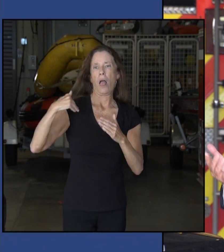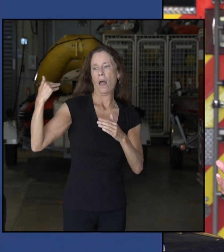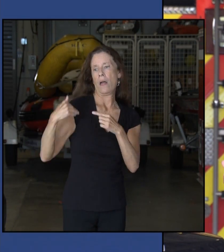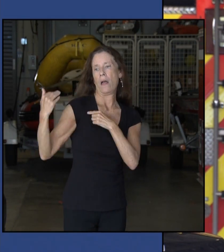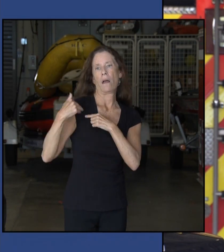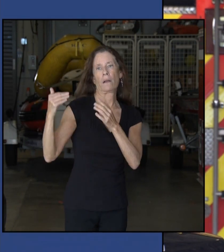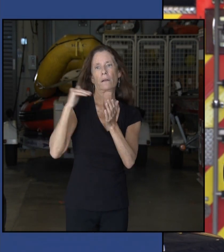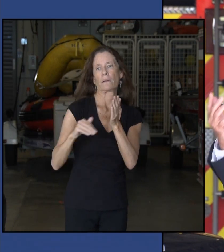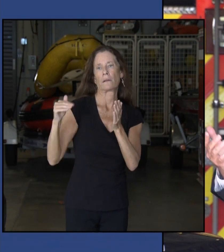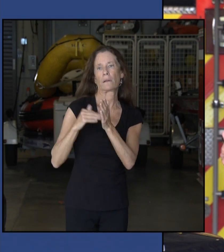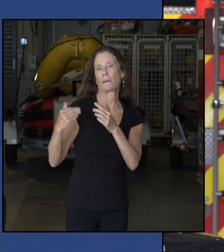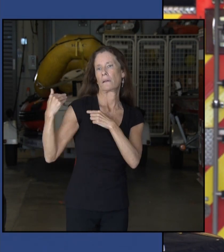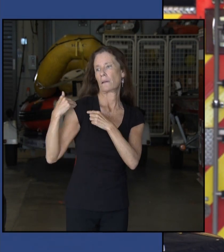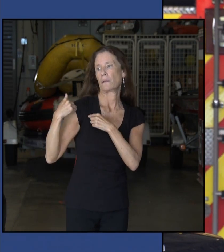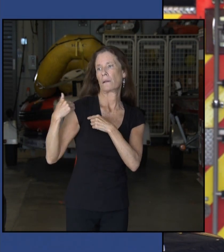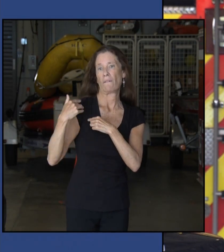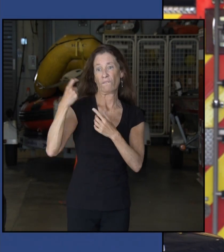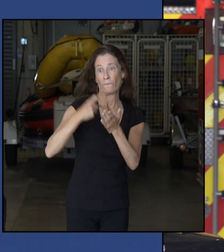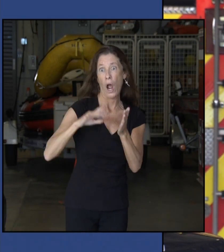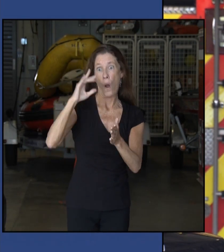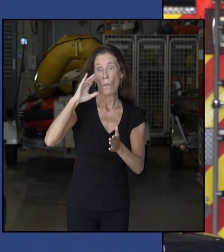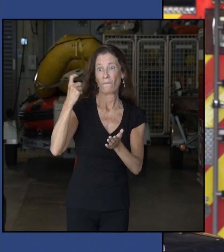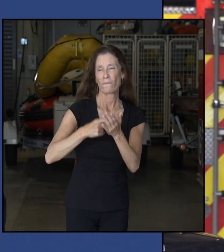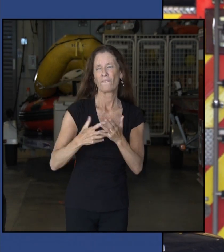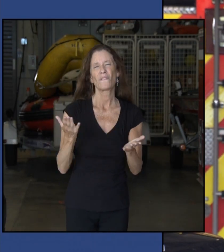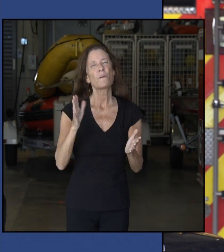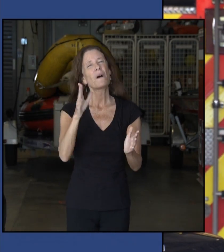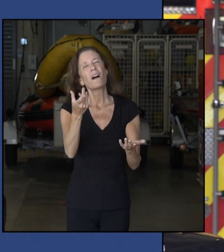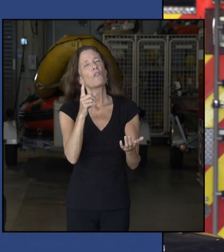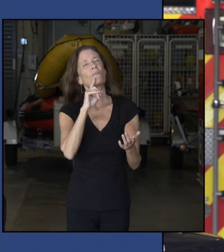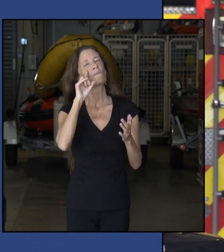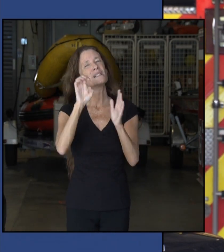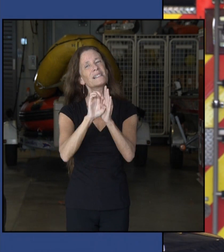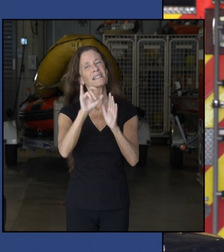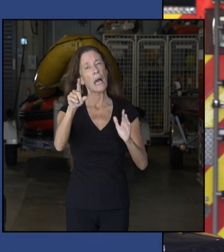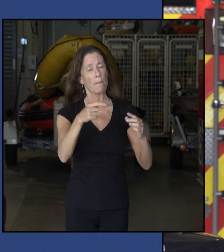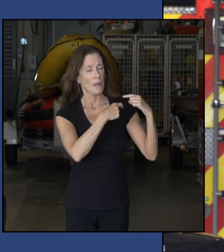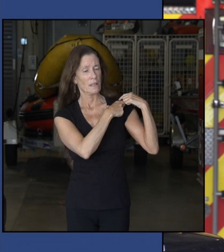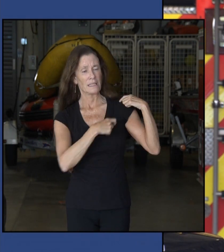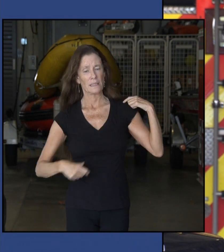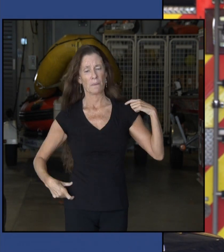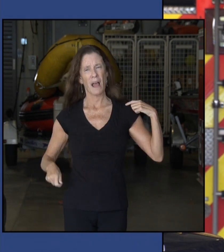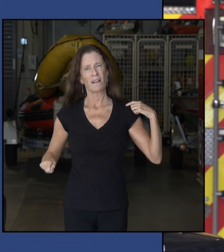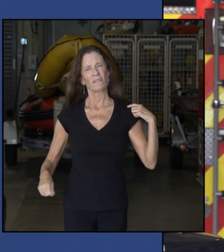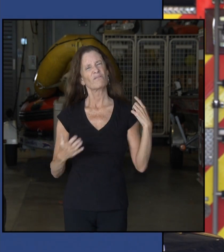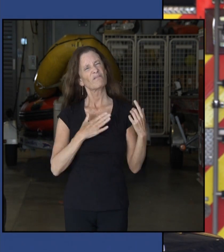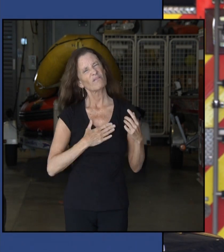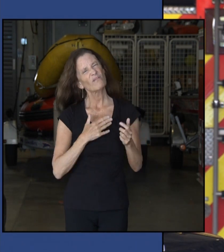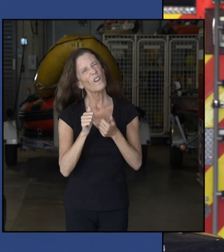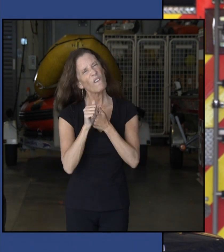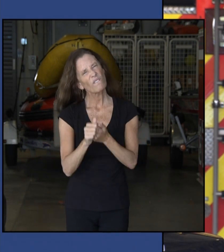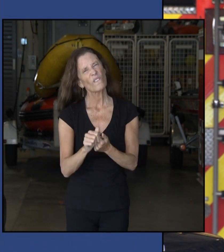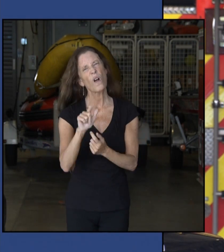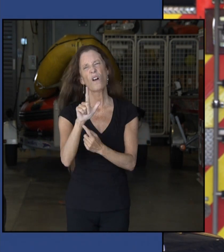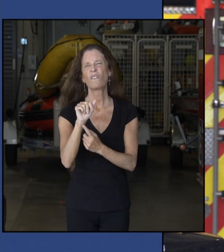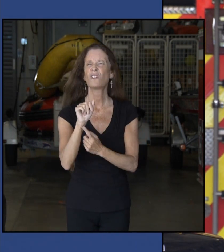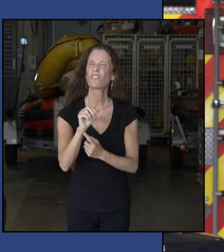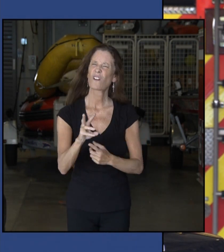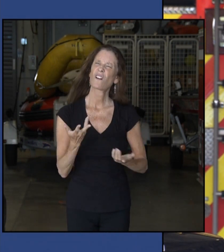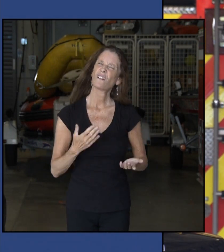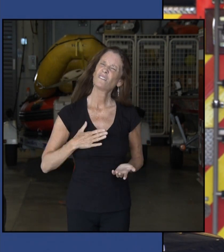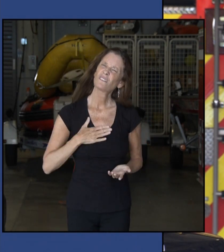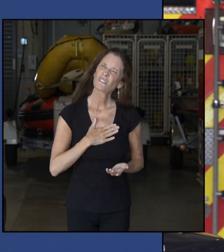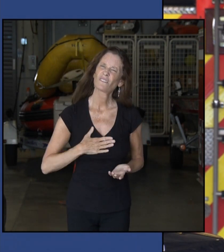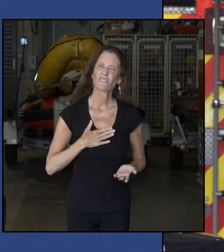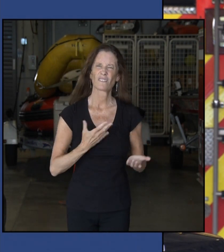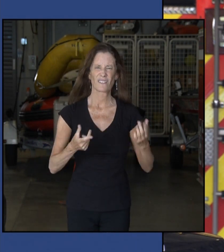like seatbelts. It's like stop signs. This is legally enforceable, but it's like everything else in our society. It basically works because